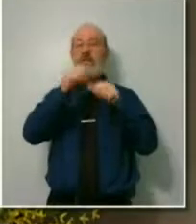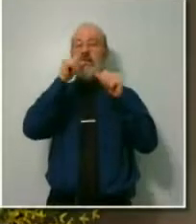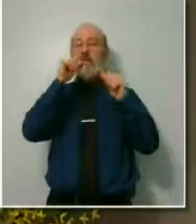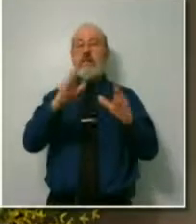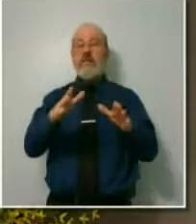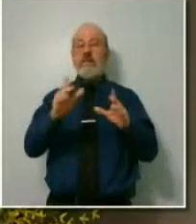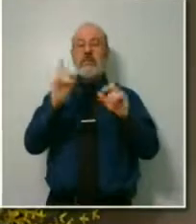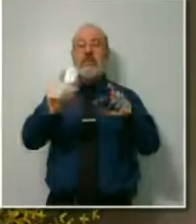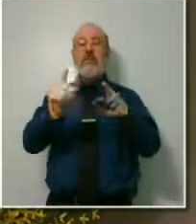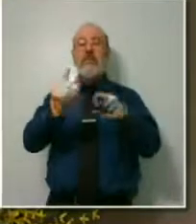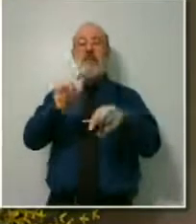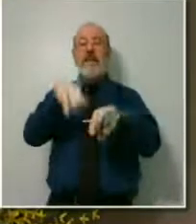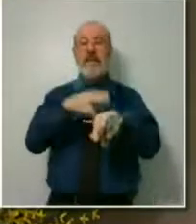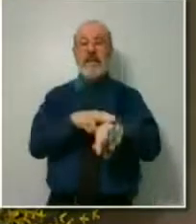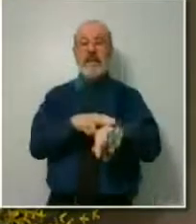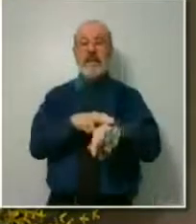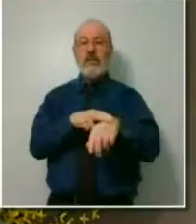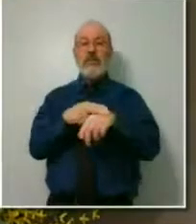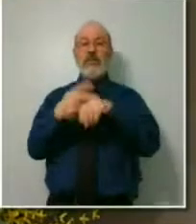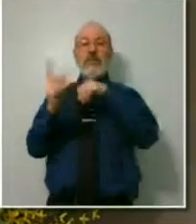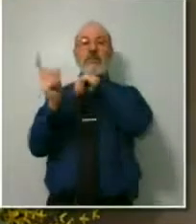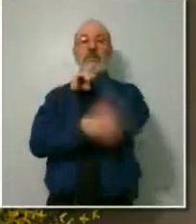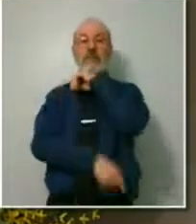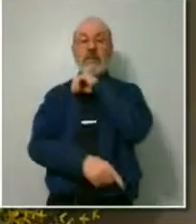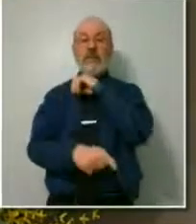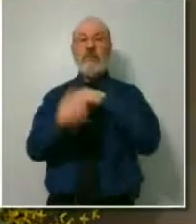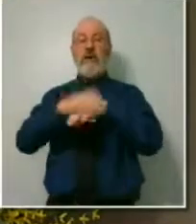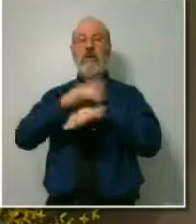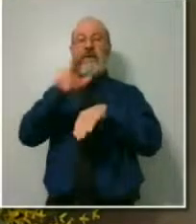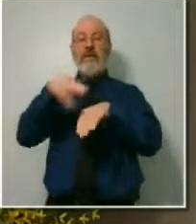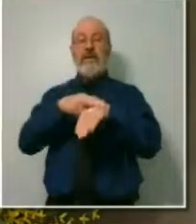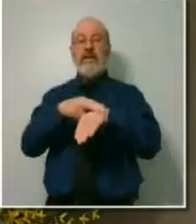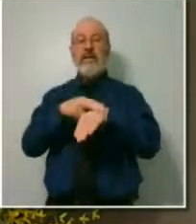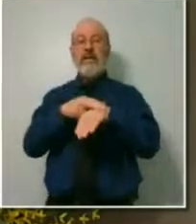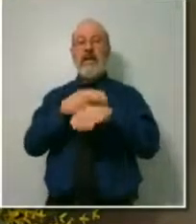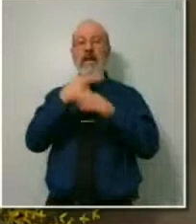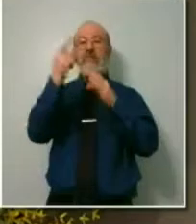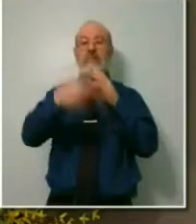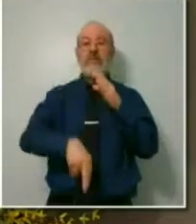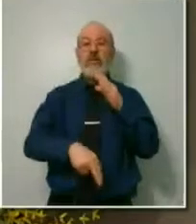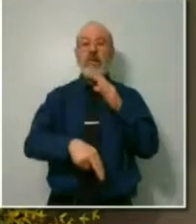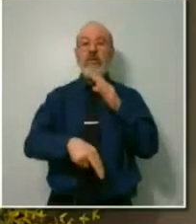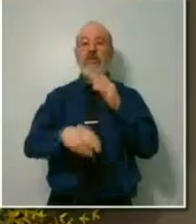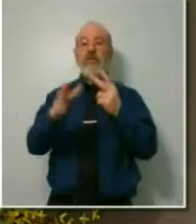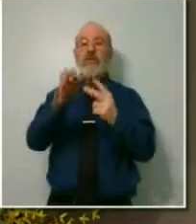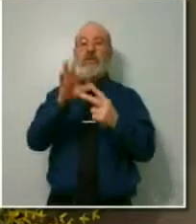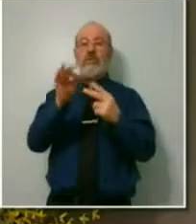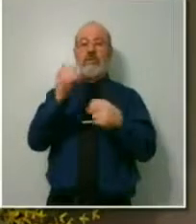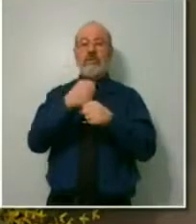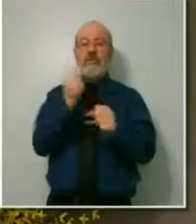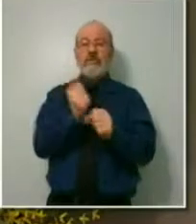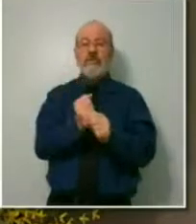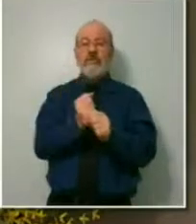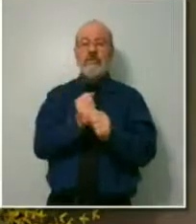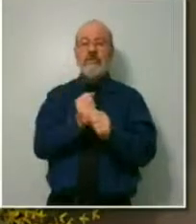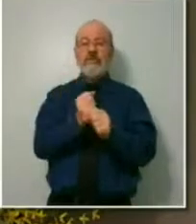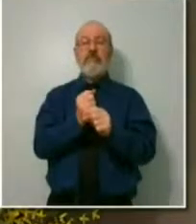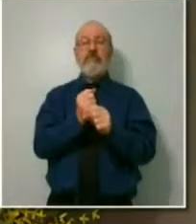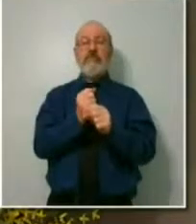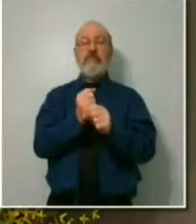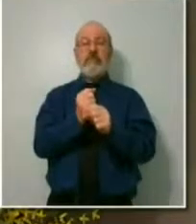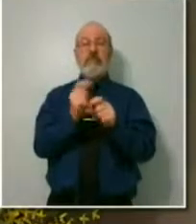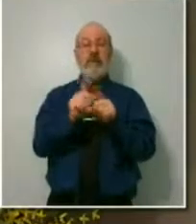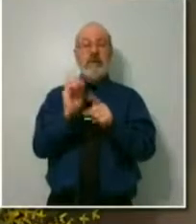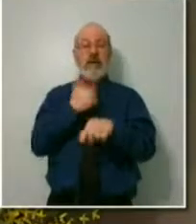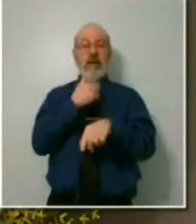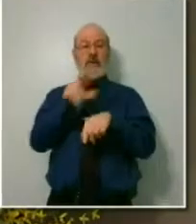nation, or the curse comes on that nation as a consequence of the choices they make. And so our nation will